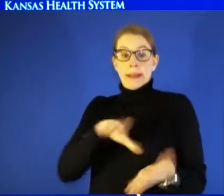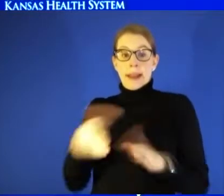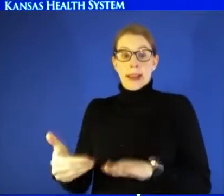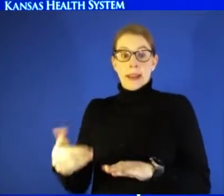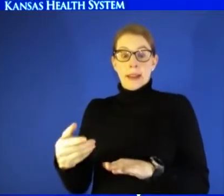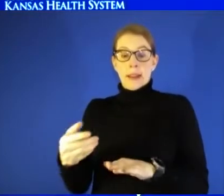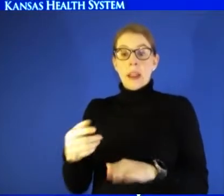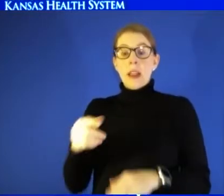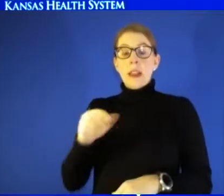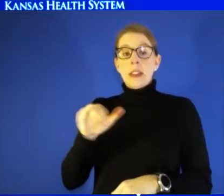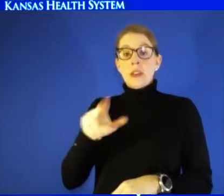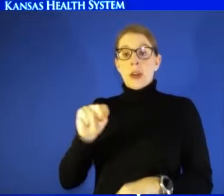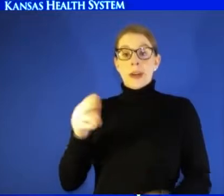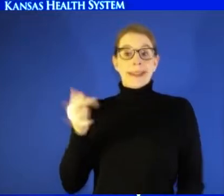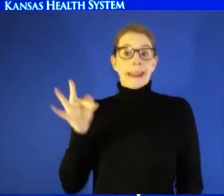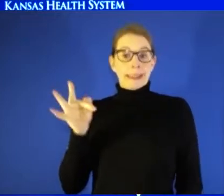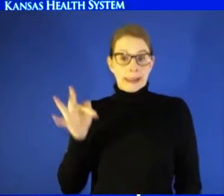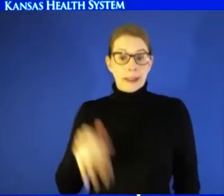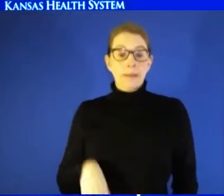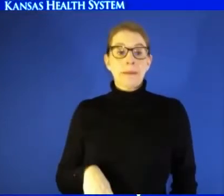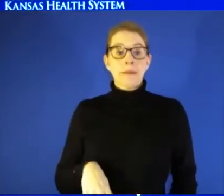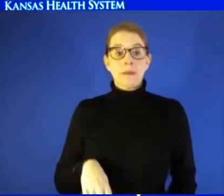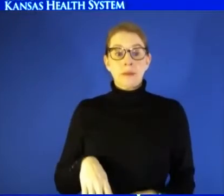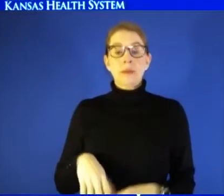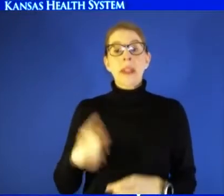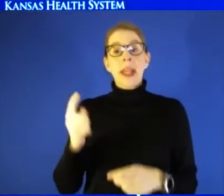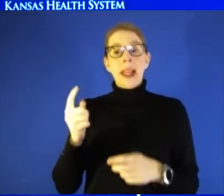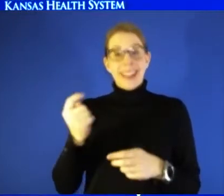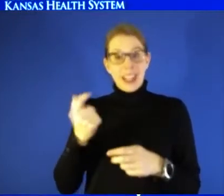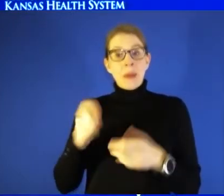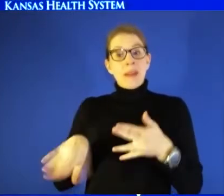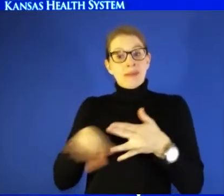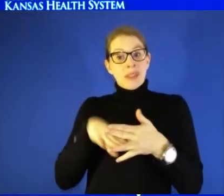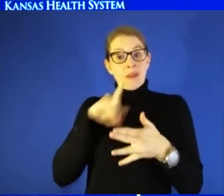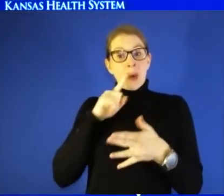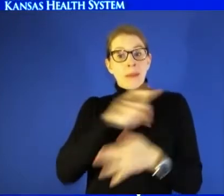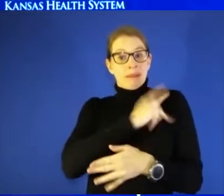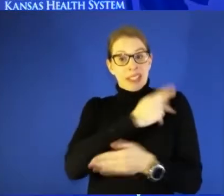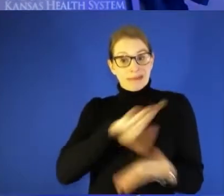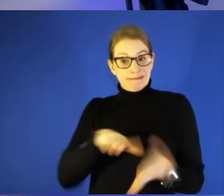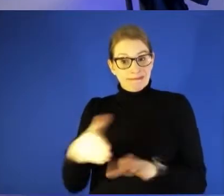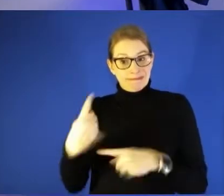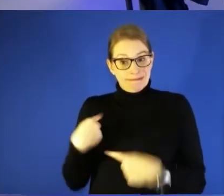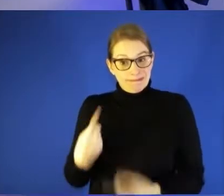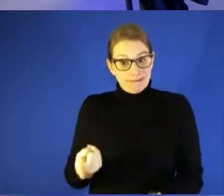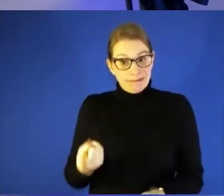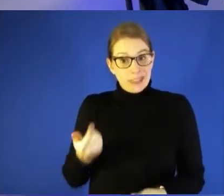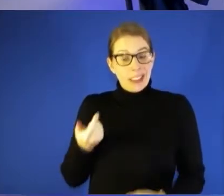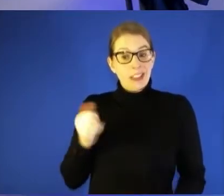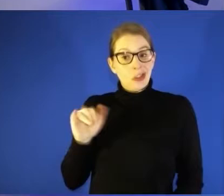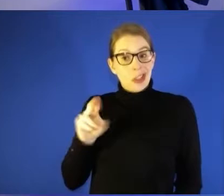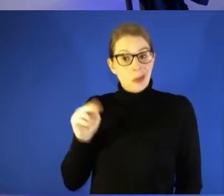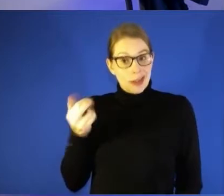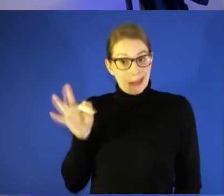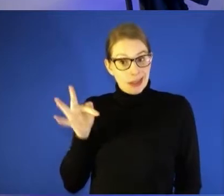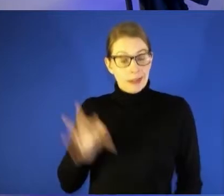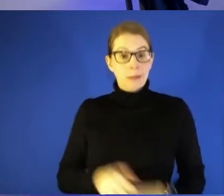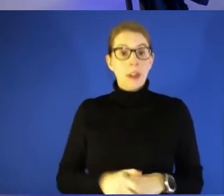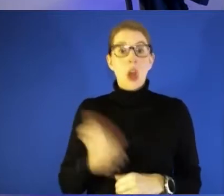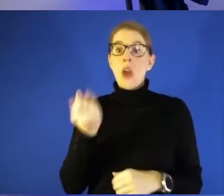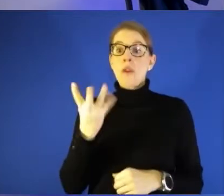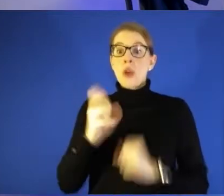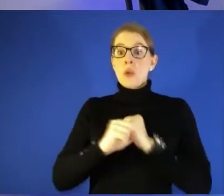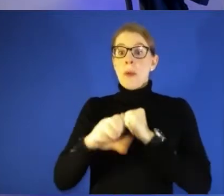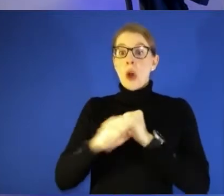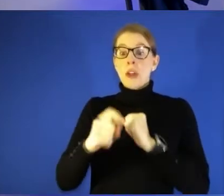so we've had a little bit of reprieve from that. All right, thanks for that update. All right, we've got a couple of reporters on the line, so let's get to those questions